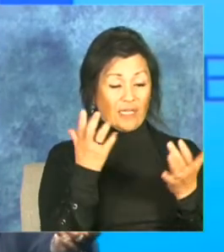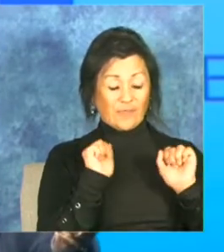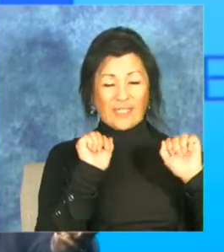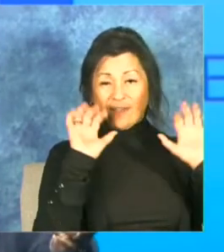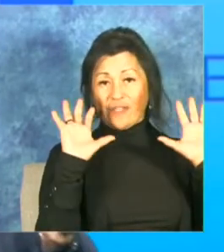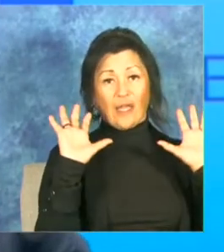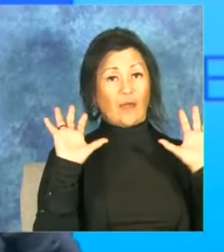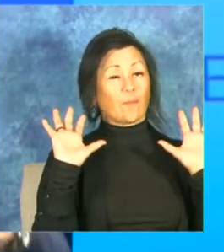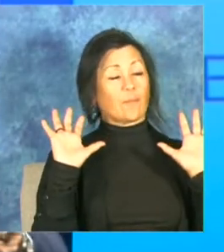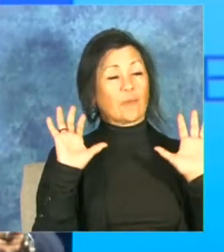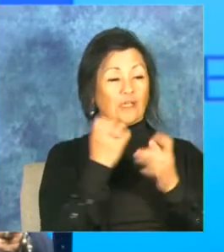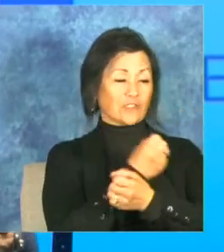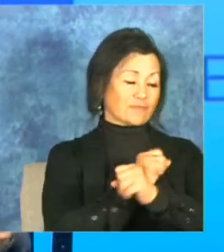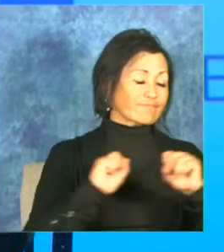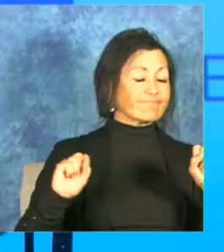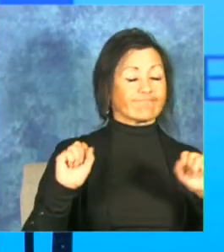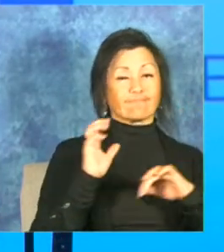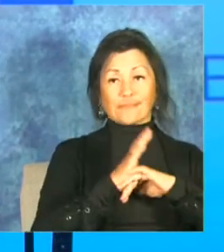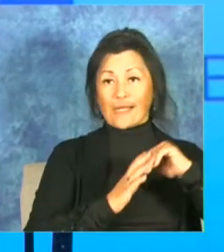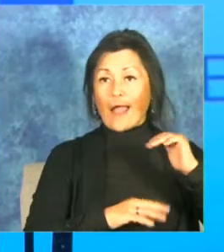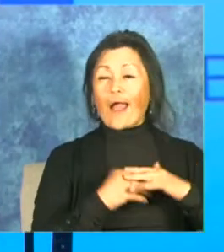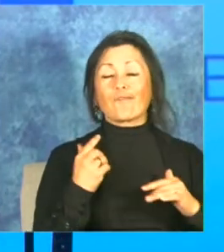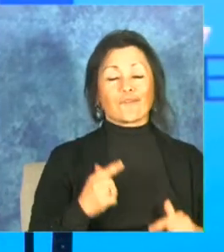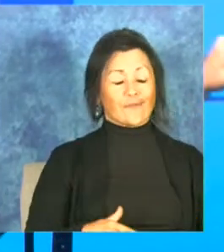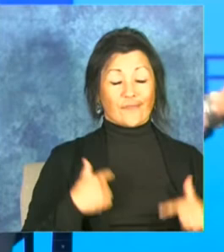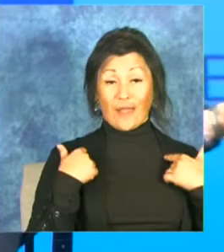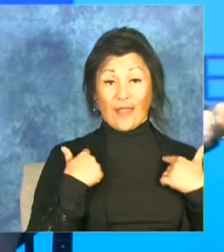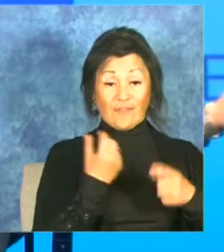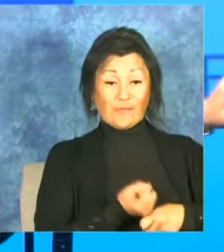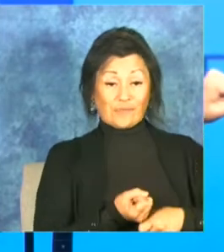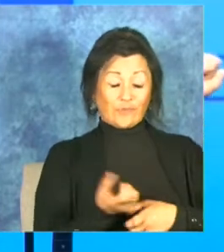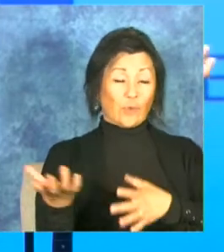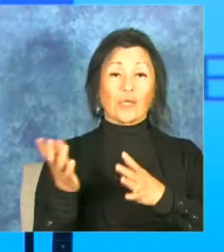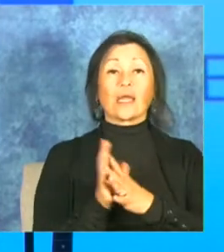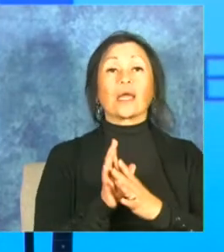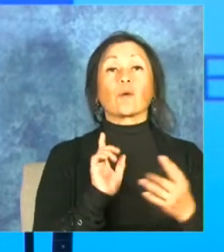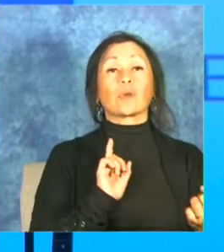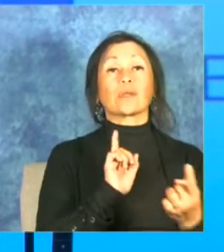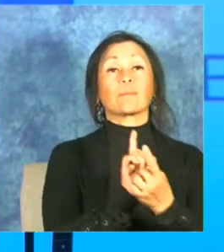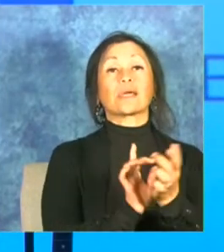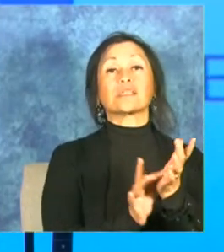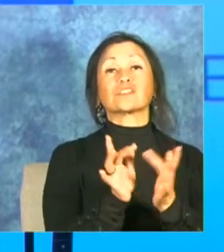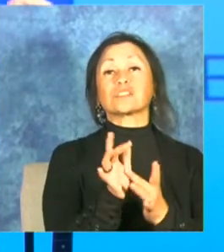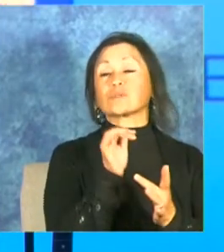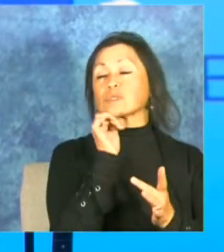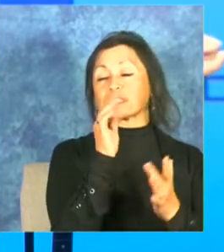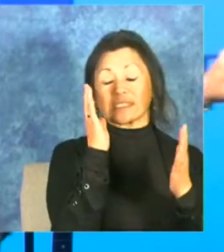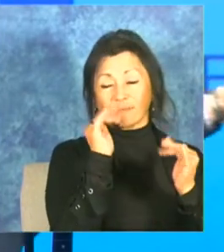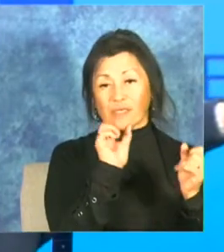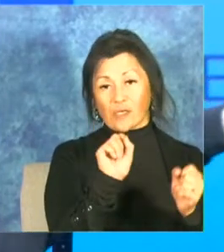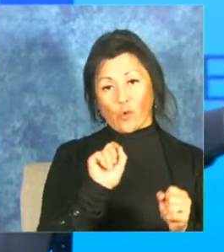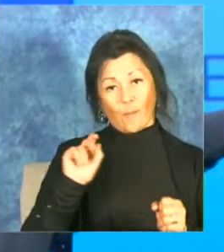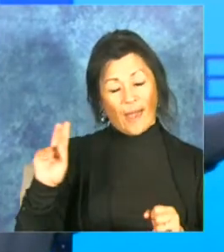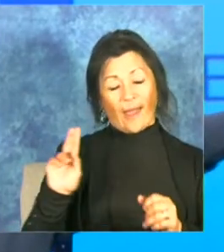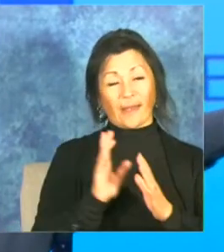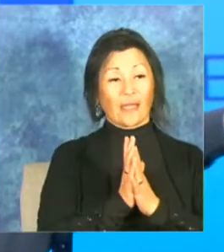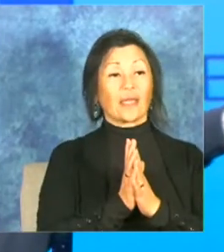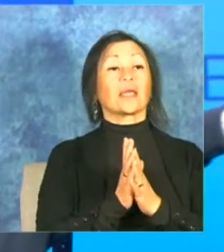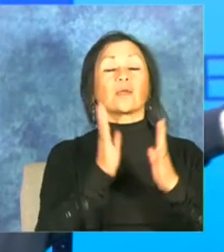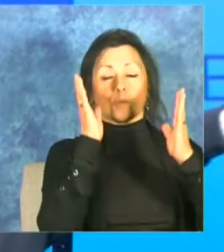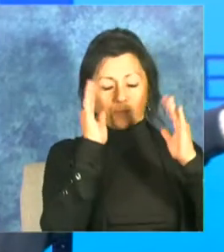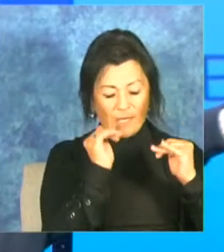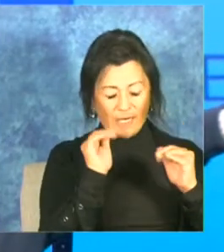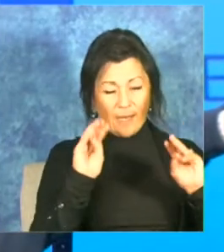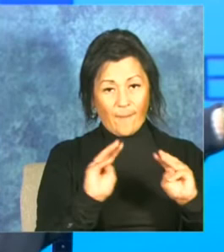the comforts of life, he was throwing away, because when he went to Jesus, he wasn't expecting to come back. He was expecting to get a